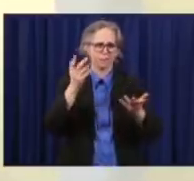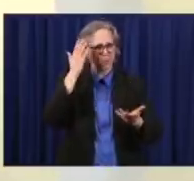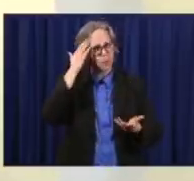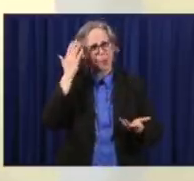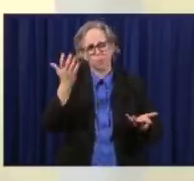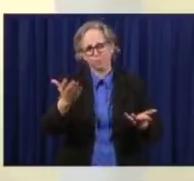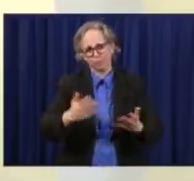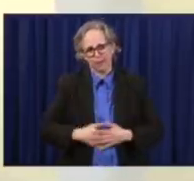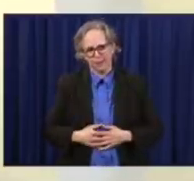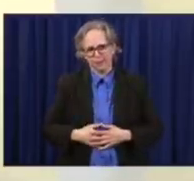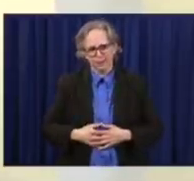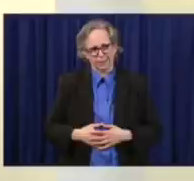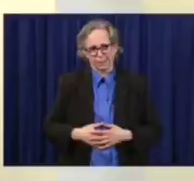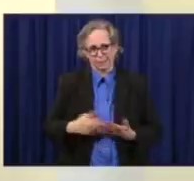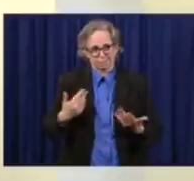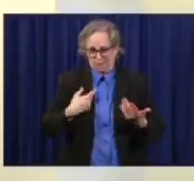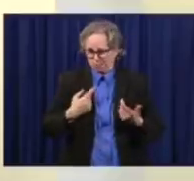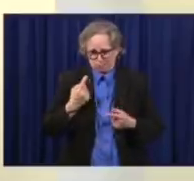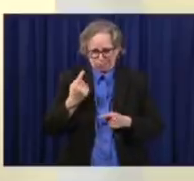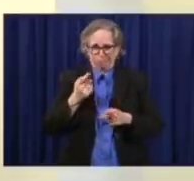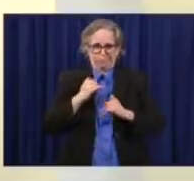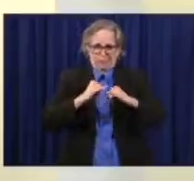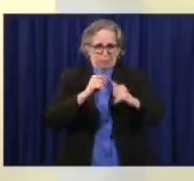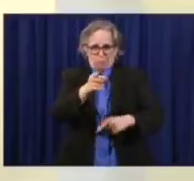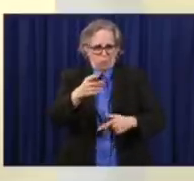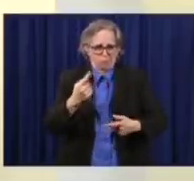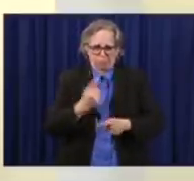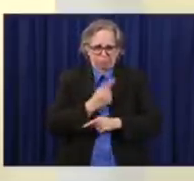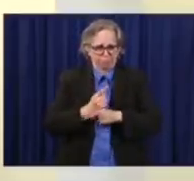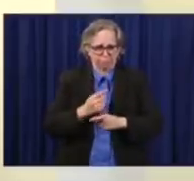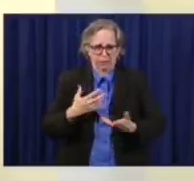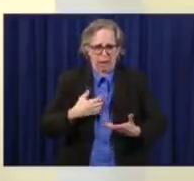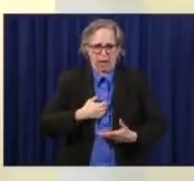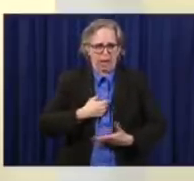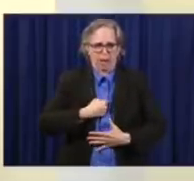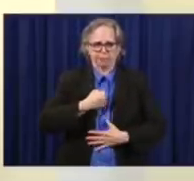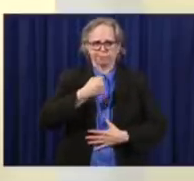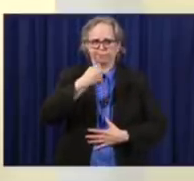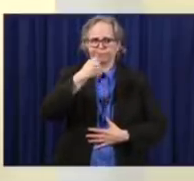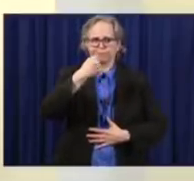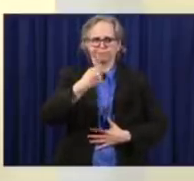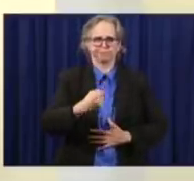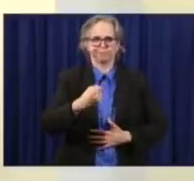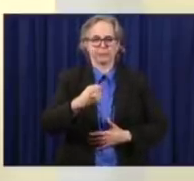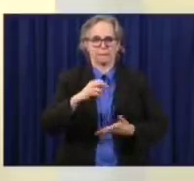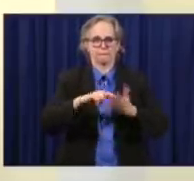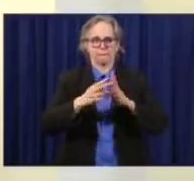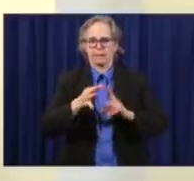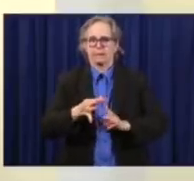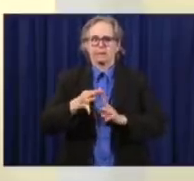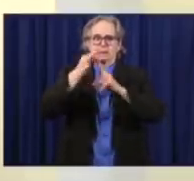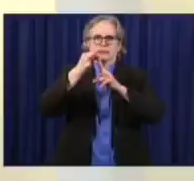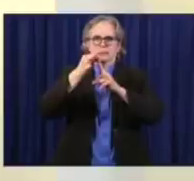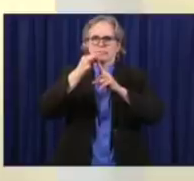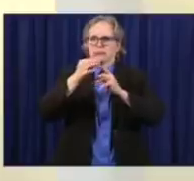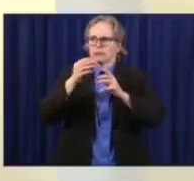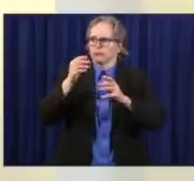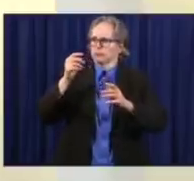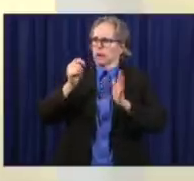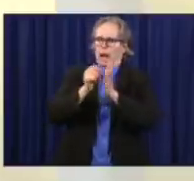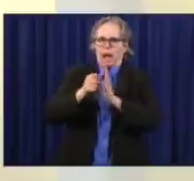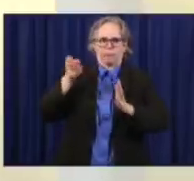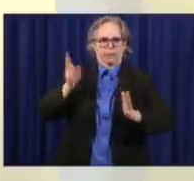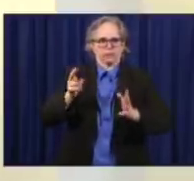an ordinary person who ended up in an extraordinary time in history alongside someone I think is one of the